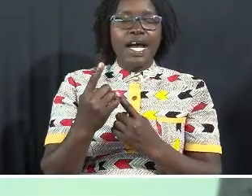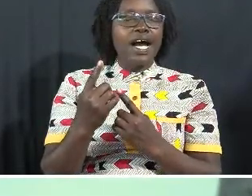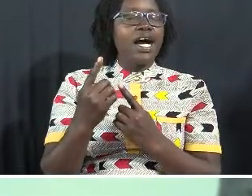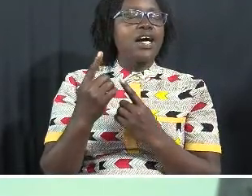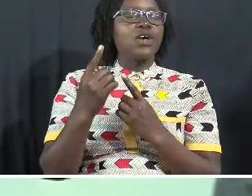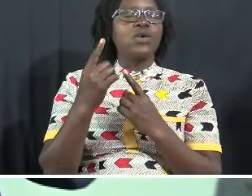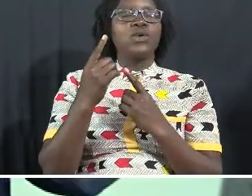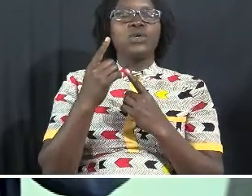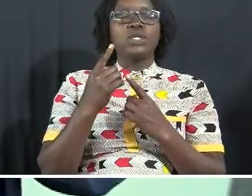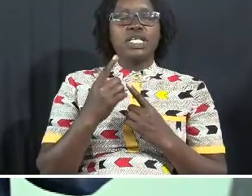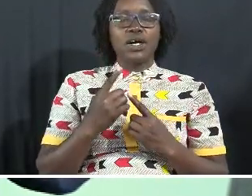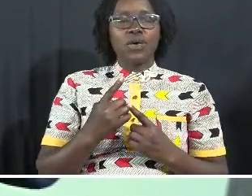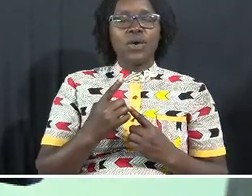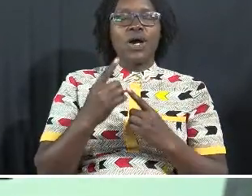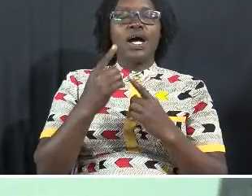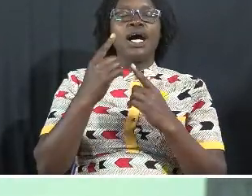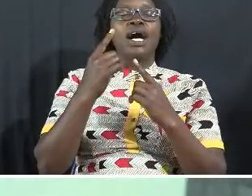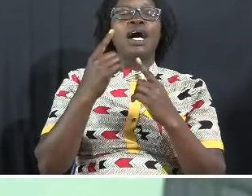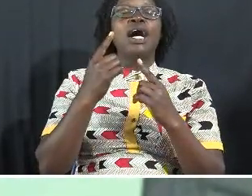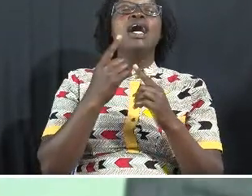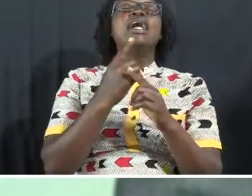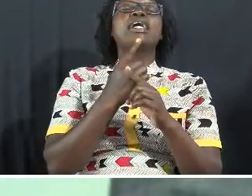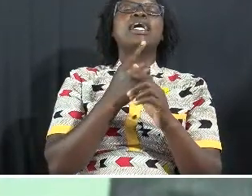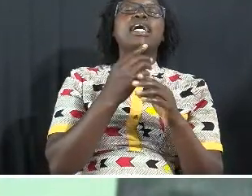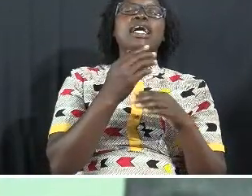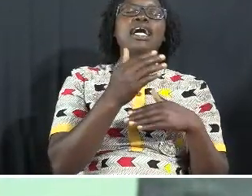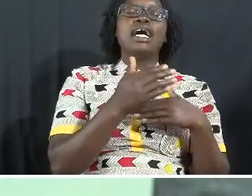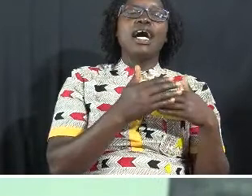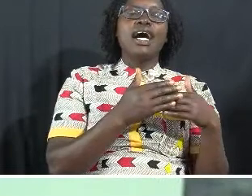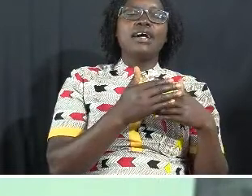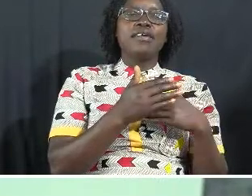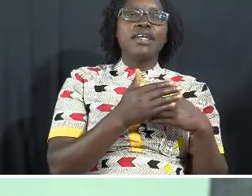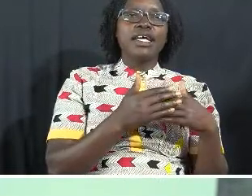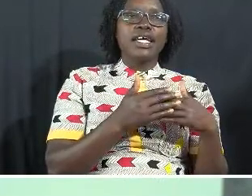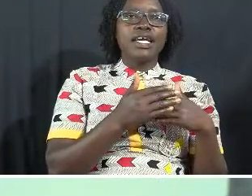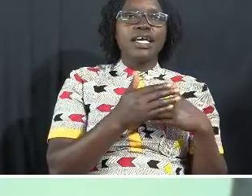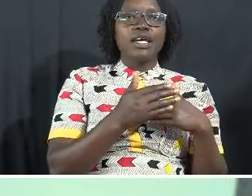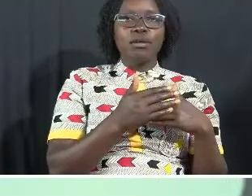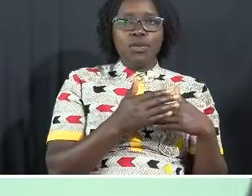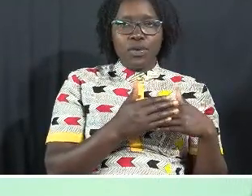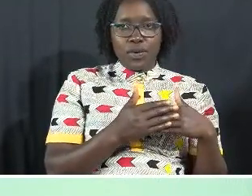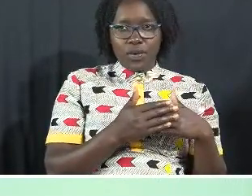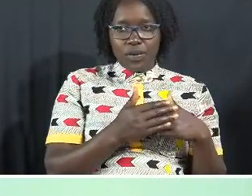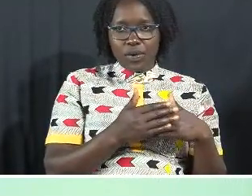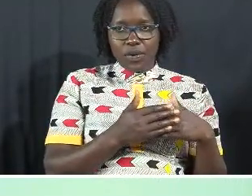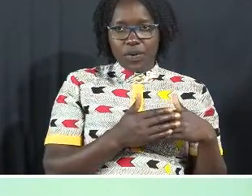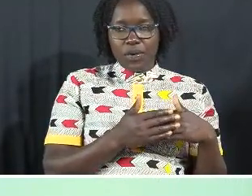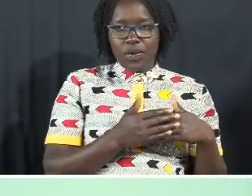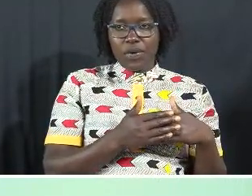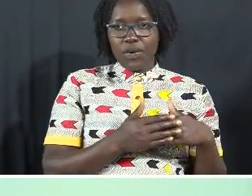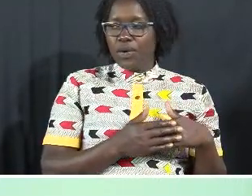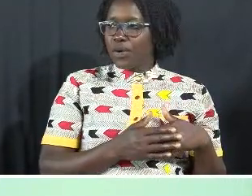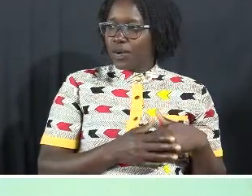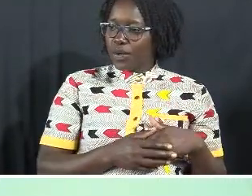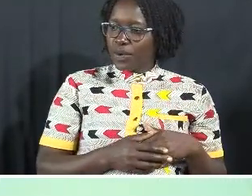anakuja, kuja kwake karibu.